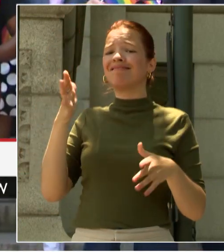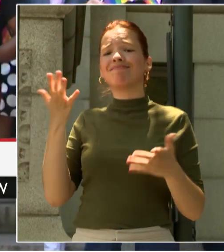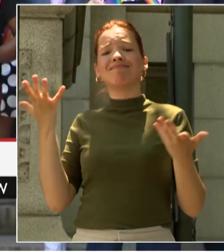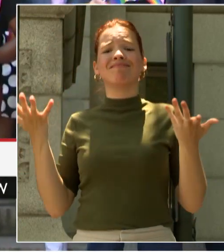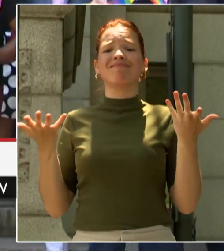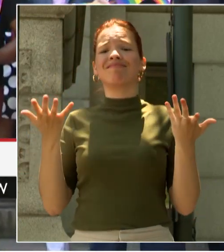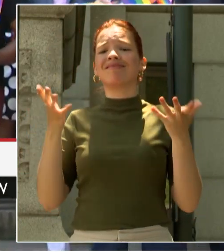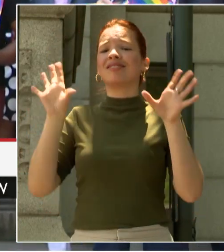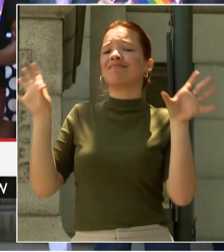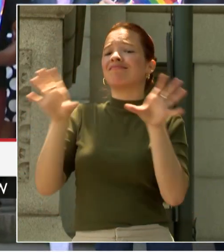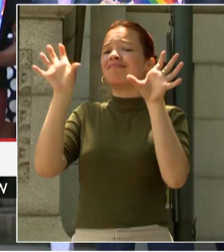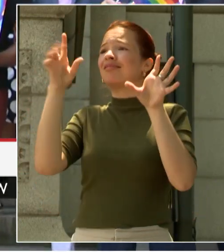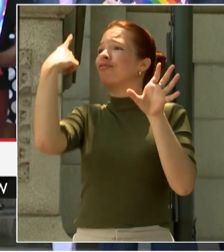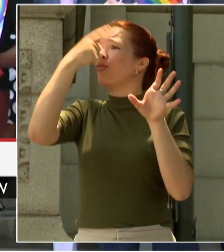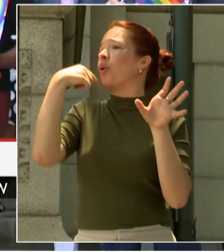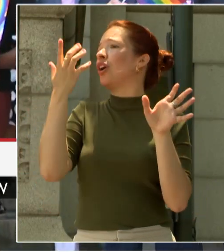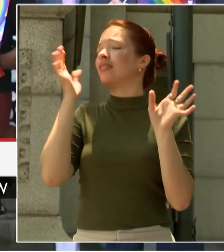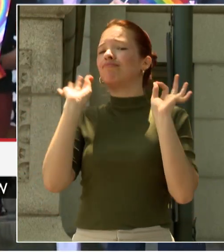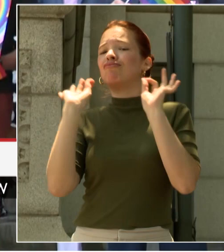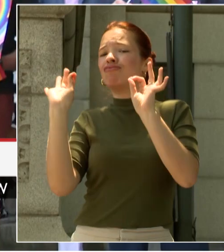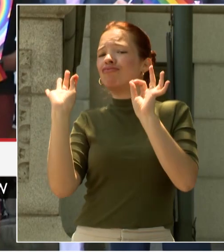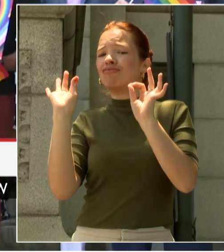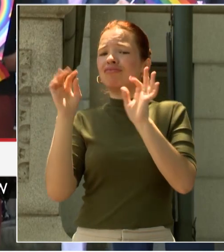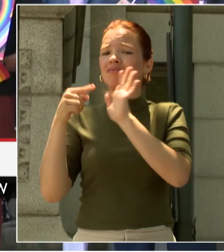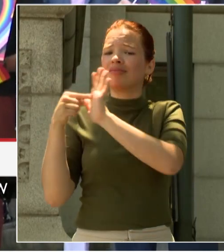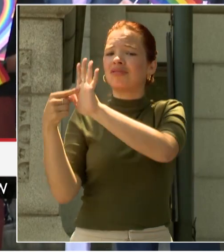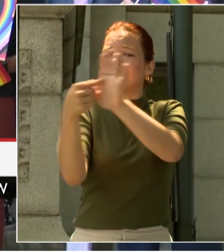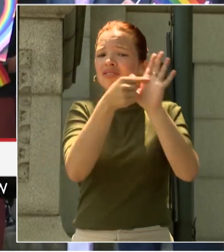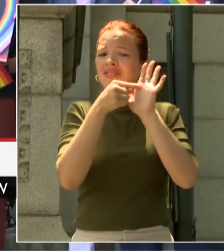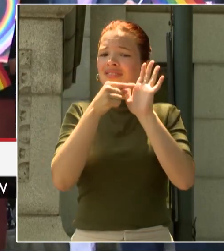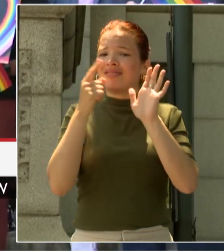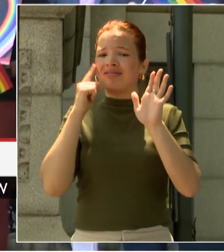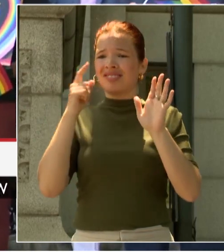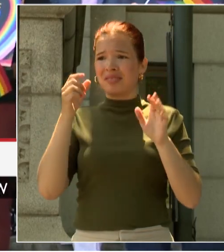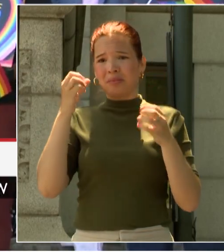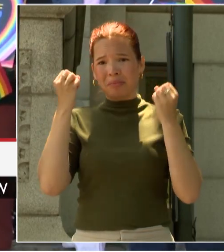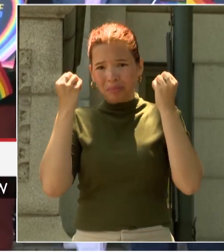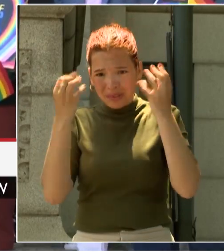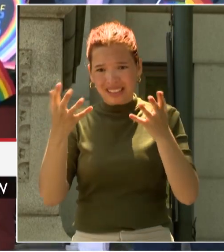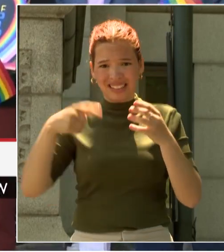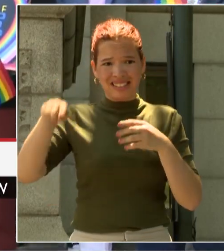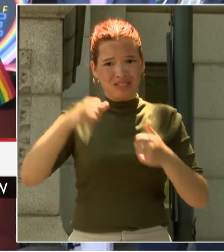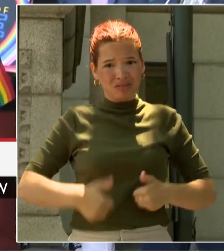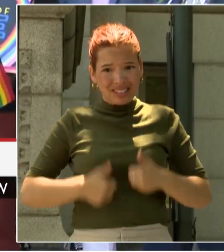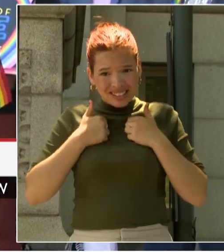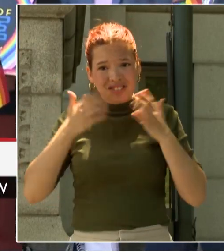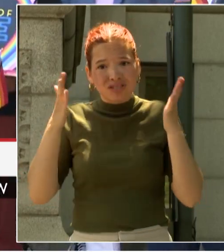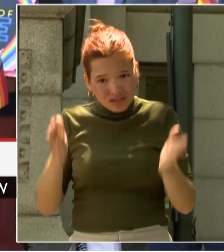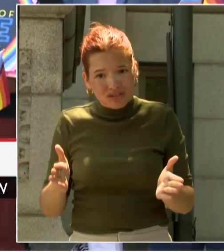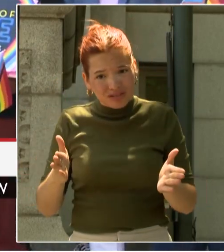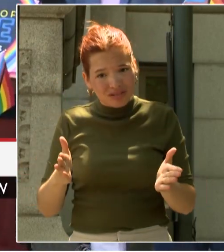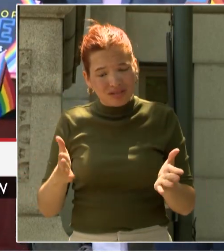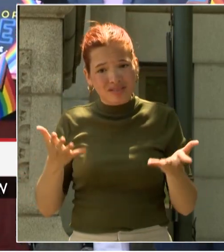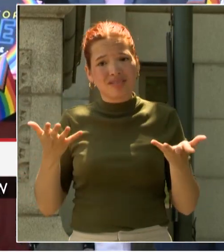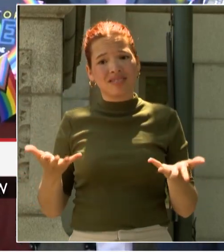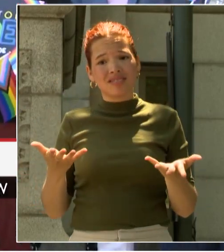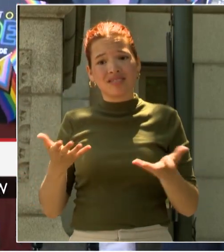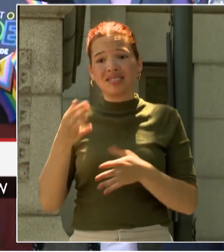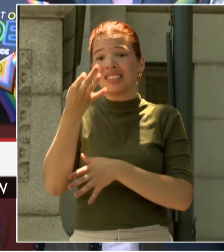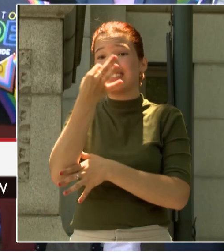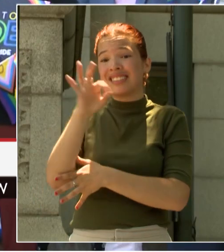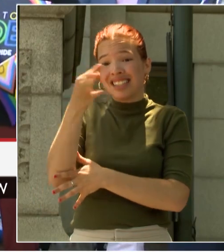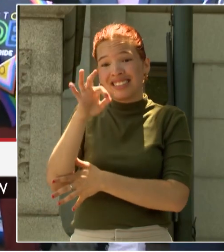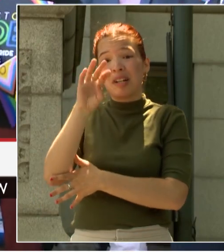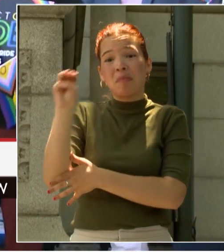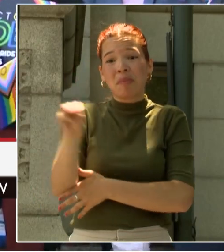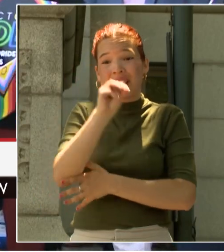and a showcase to the nearly 700,000 residents that live in D.C., the nearly 19 million